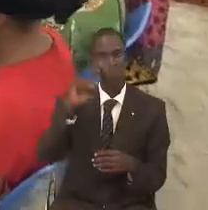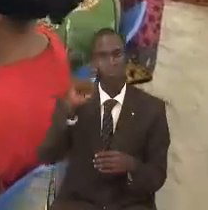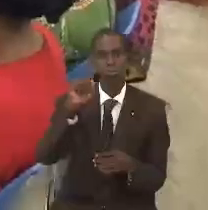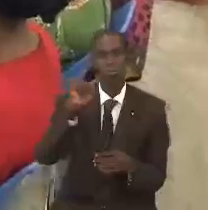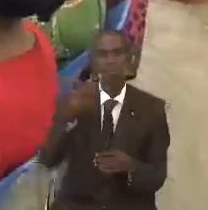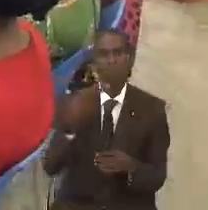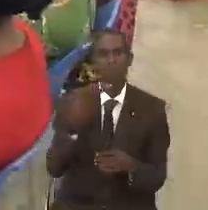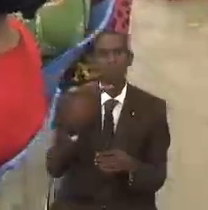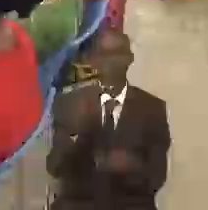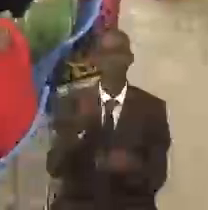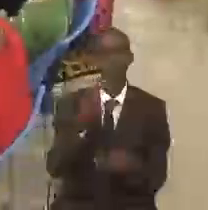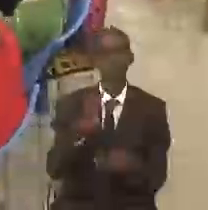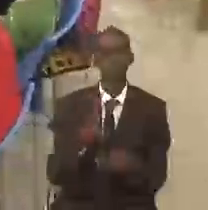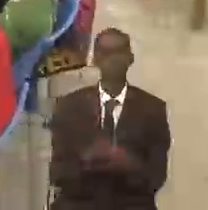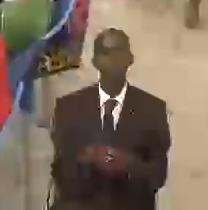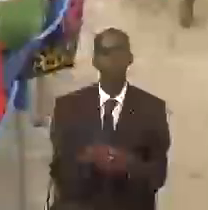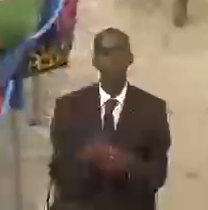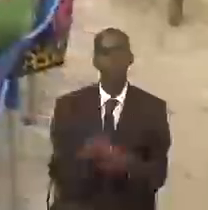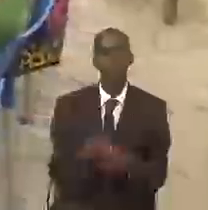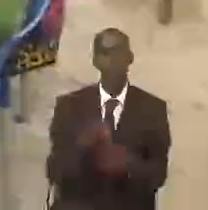chapter 26,